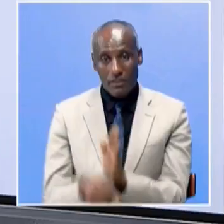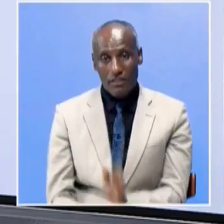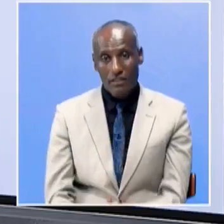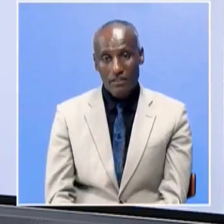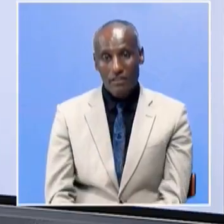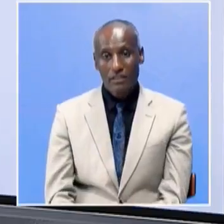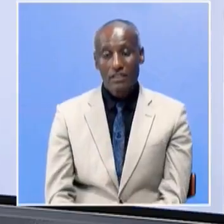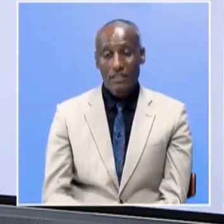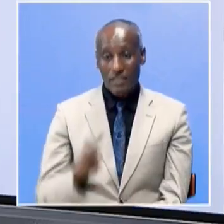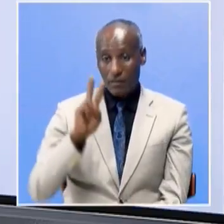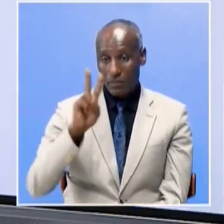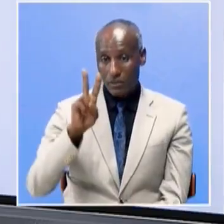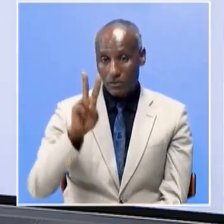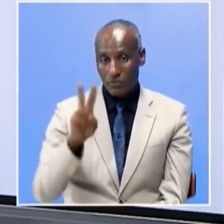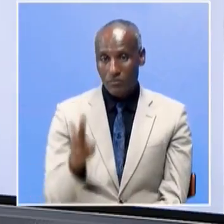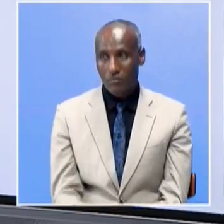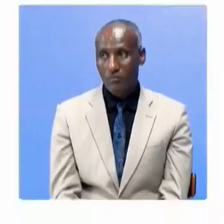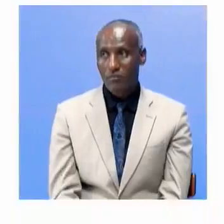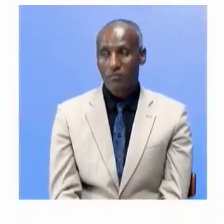example.